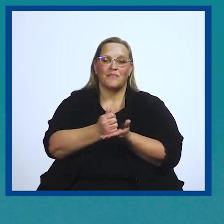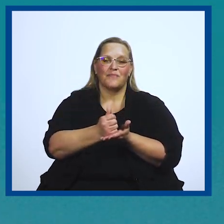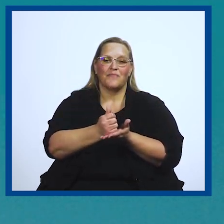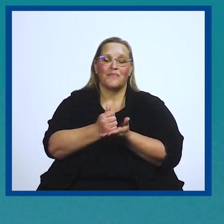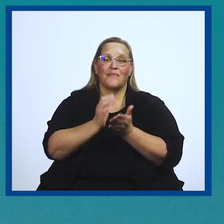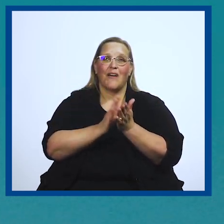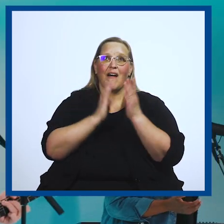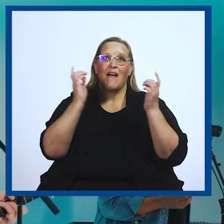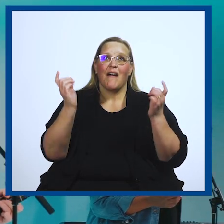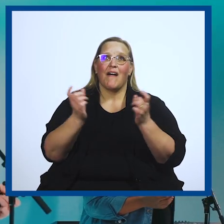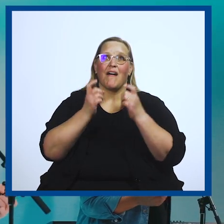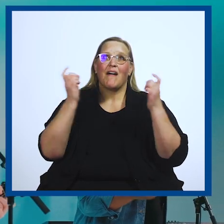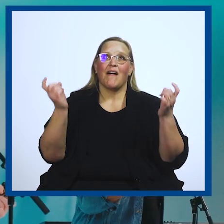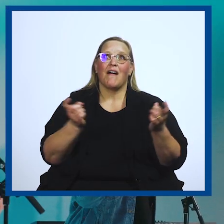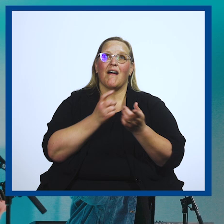Amen.